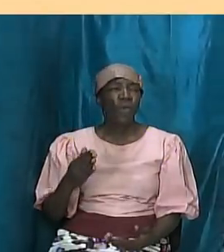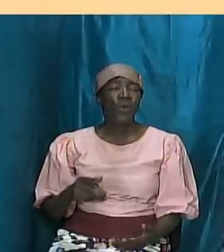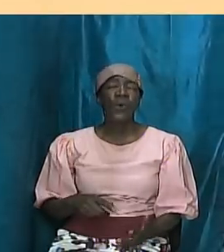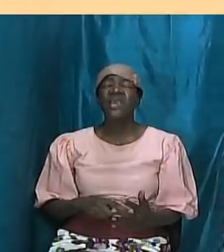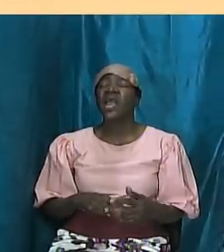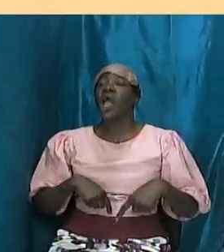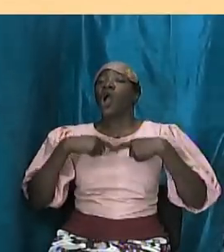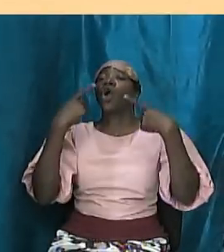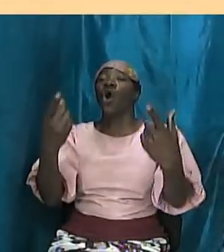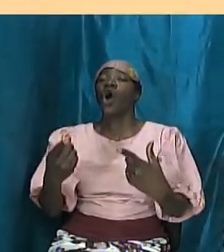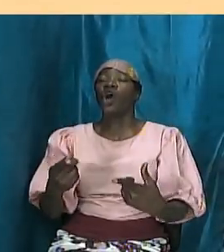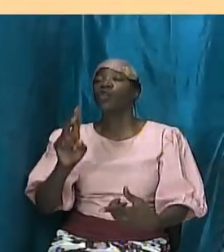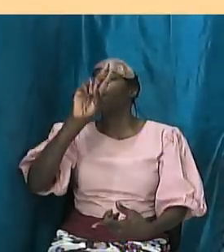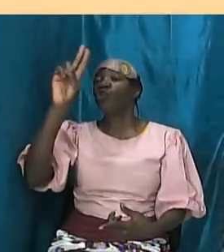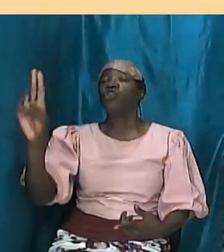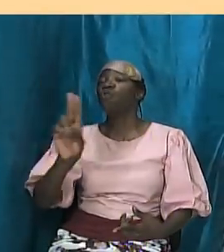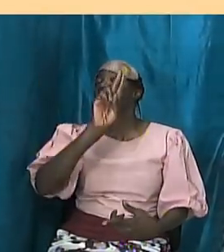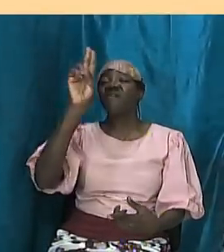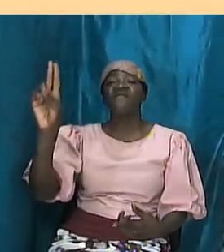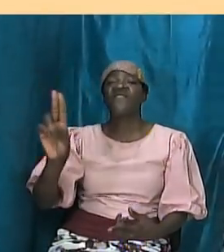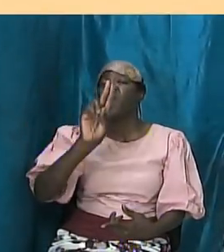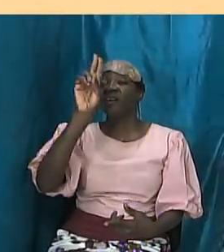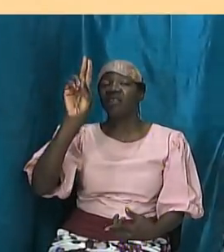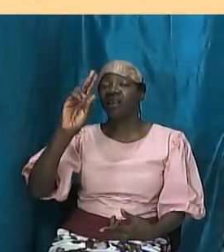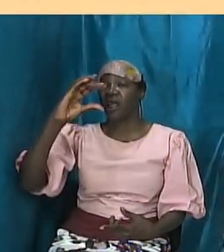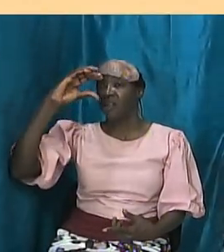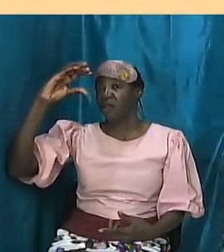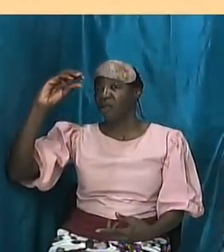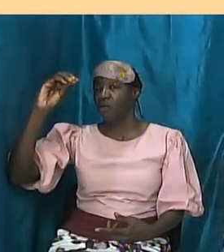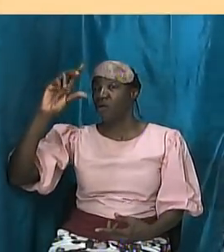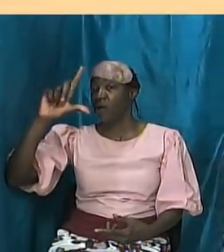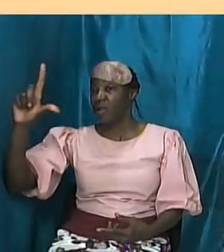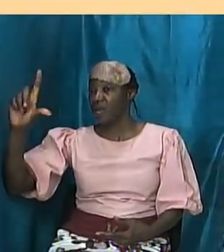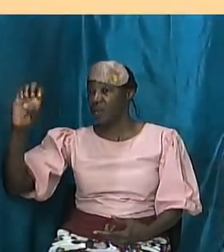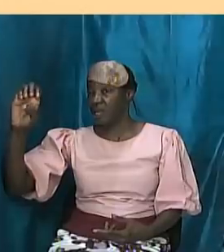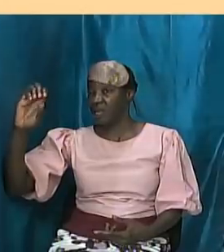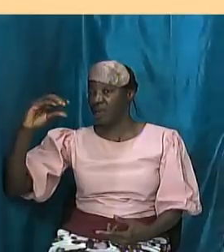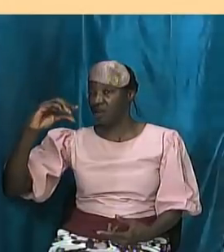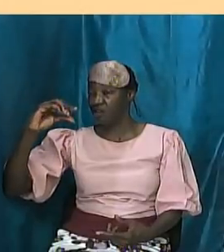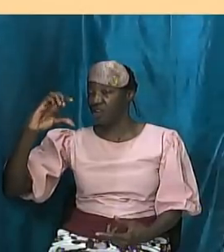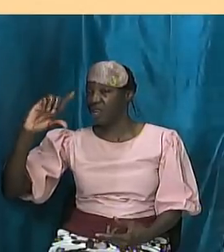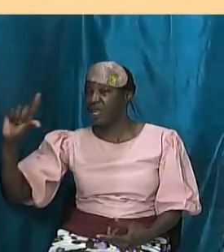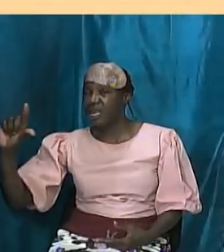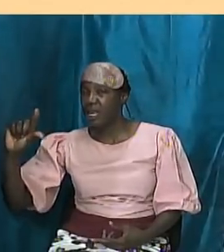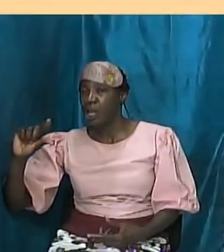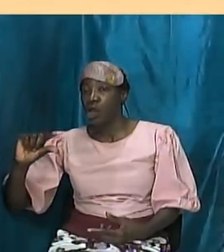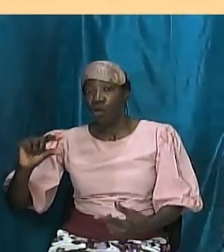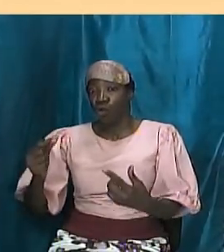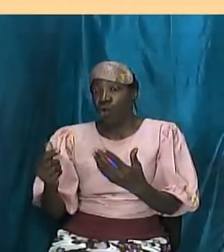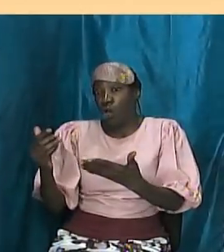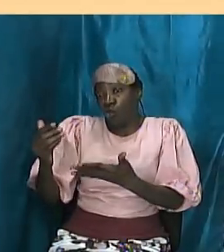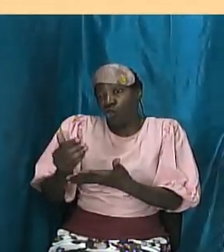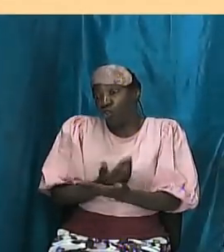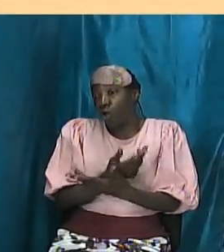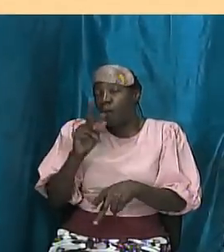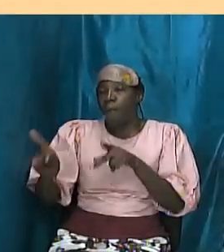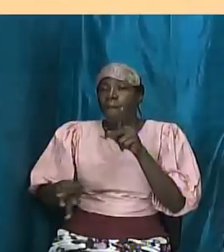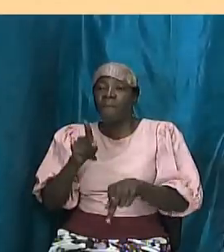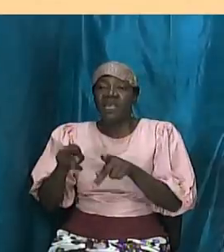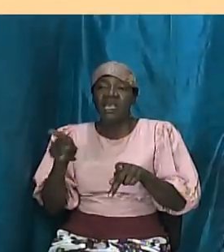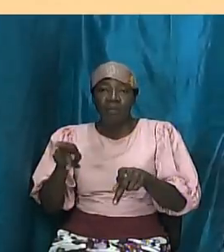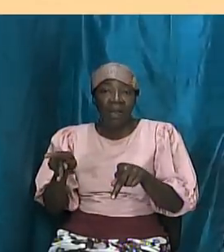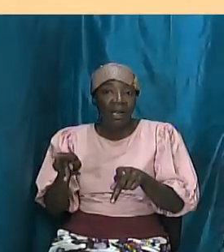college systems, once they become exposed to certain affluent people in society,